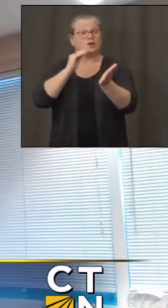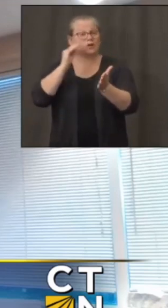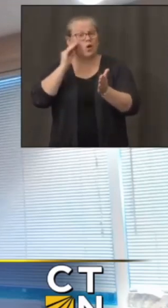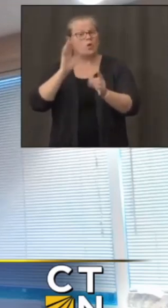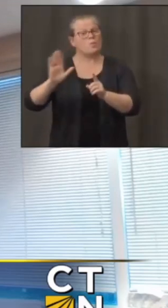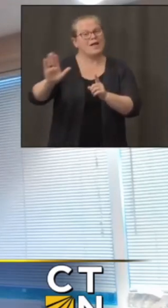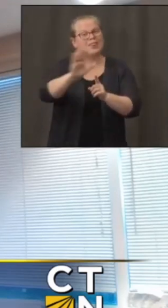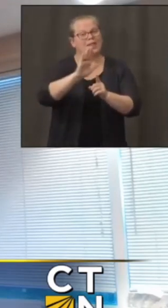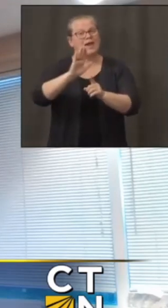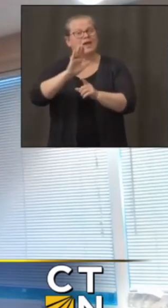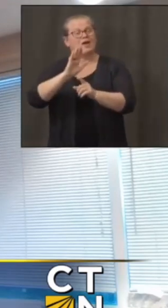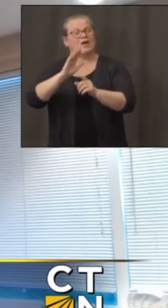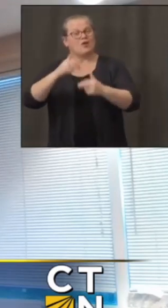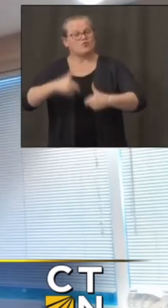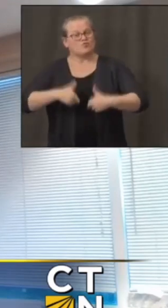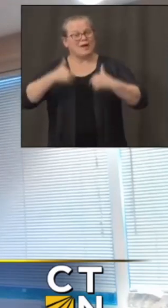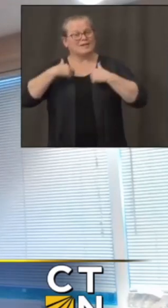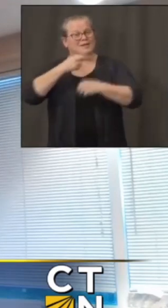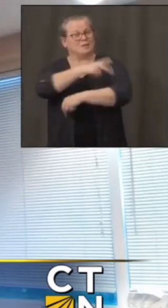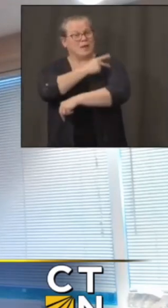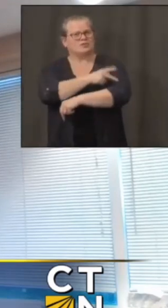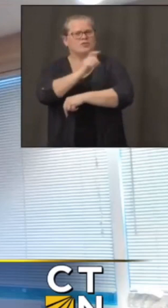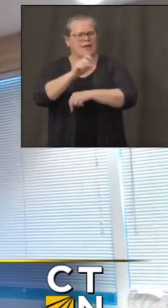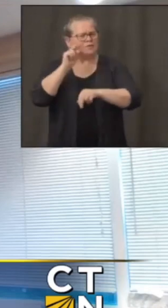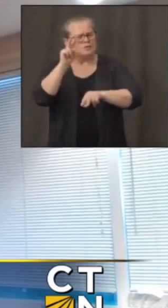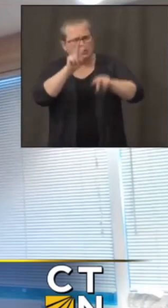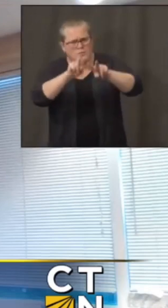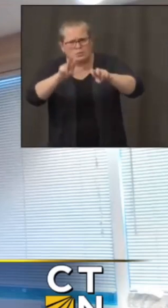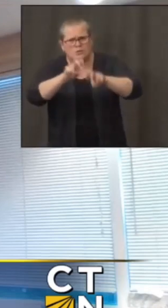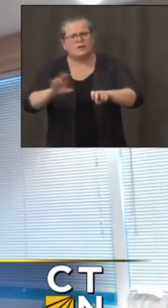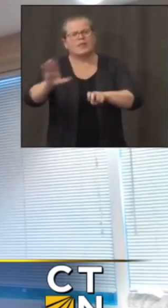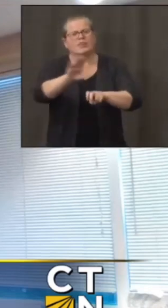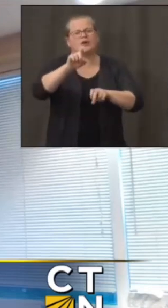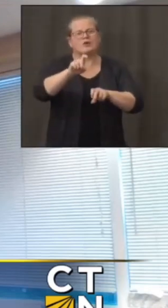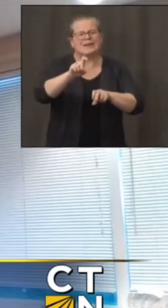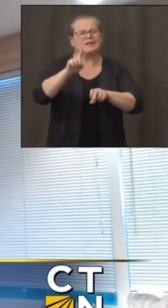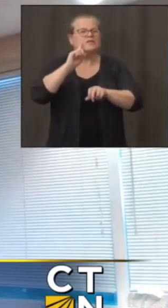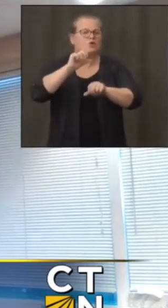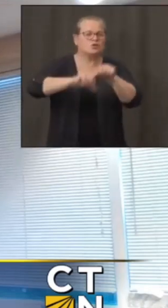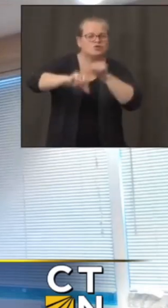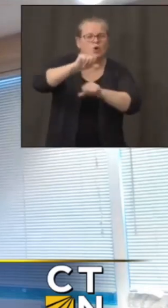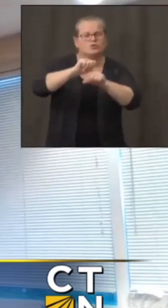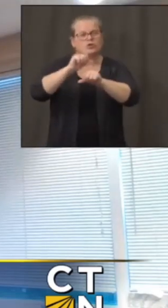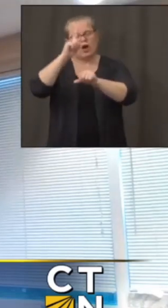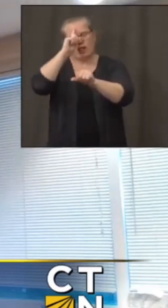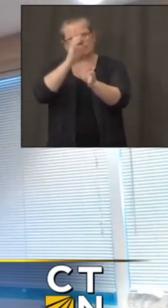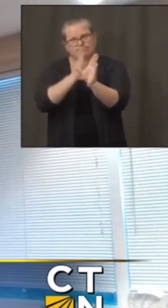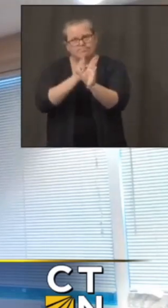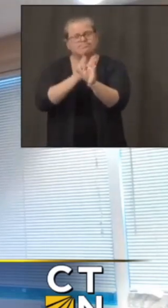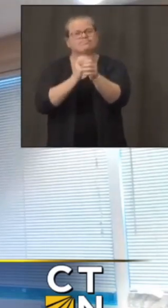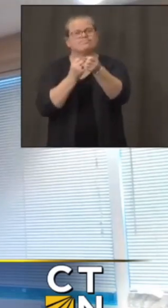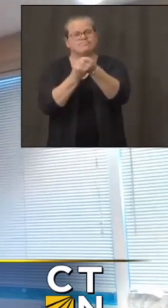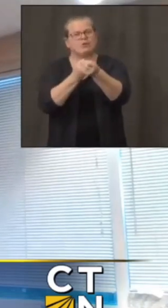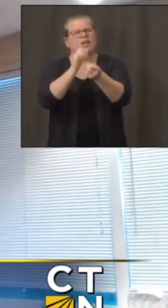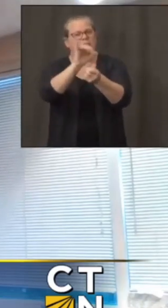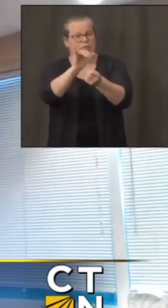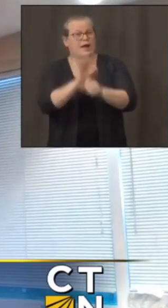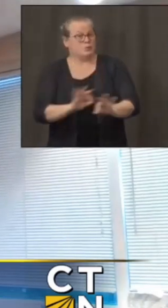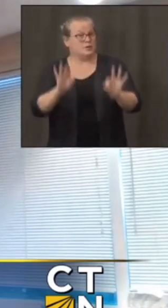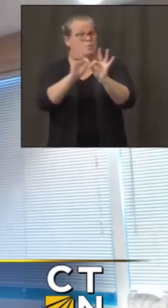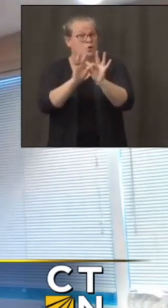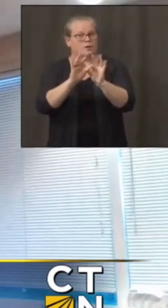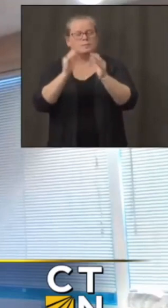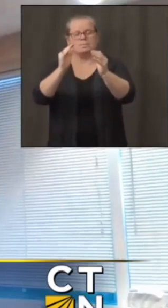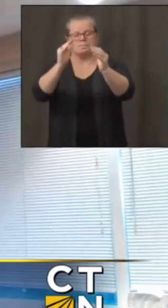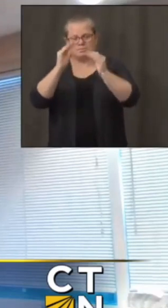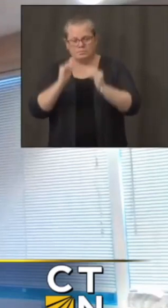develop a visitation plan for each one of them. So that will be important. It also extends the minimum time for visits, socially